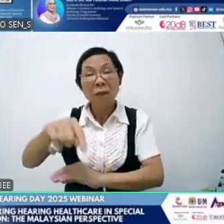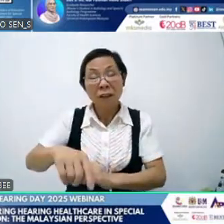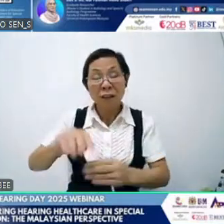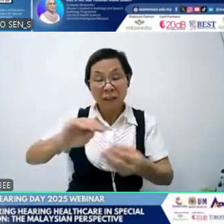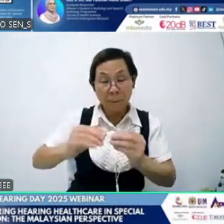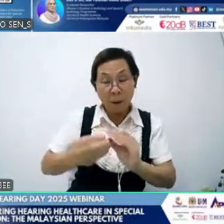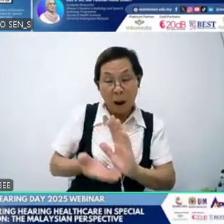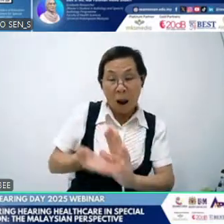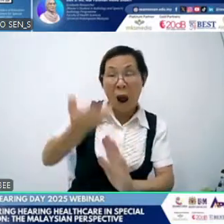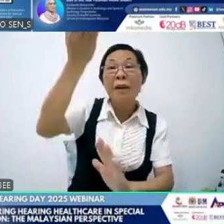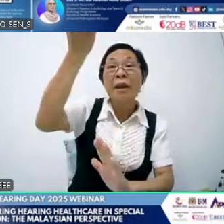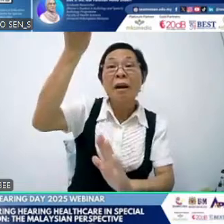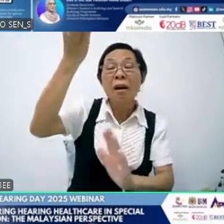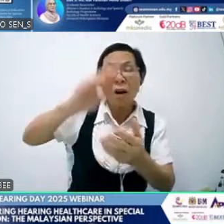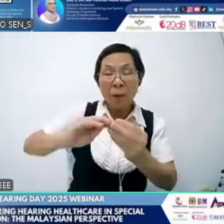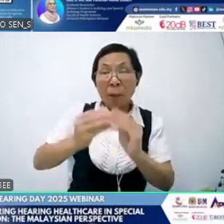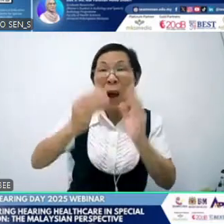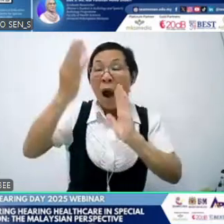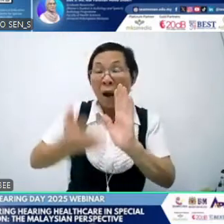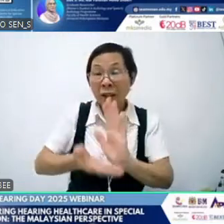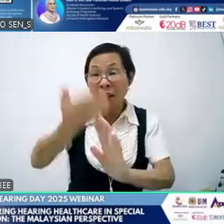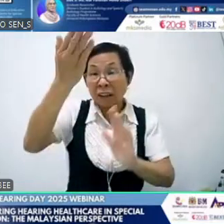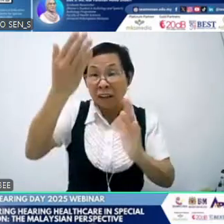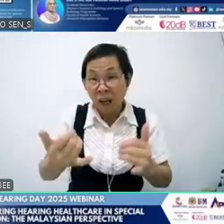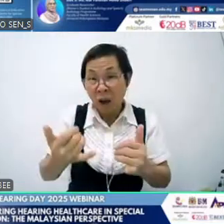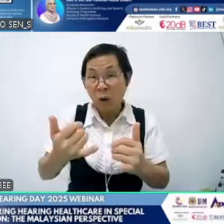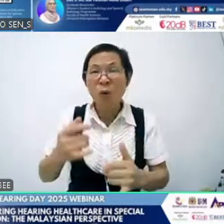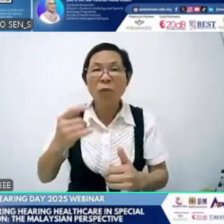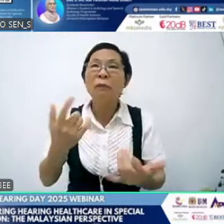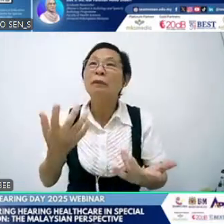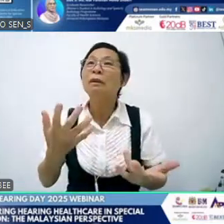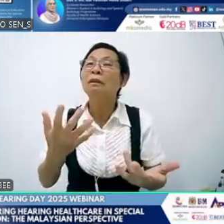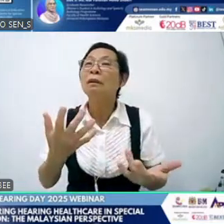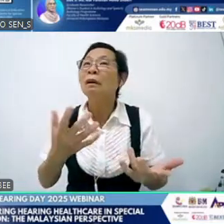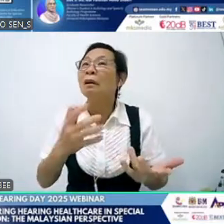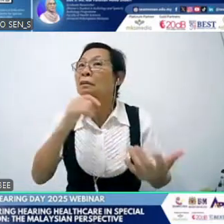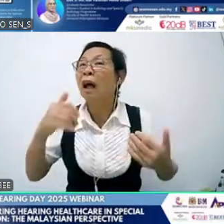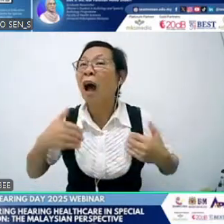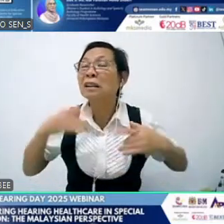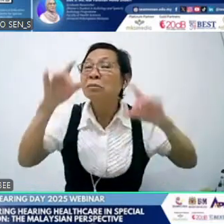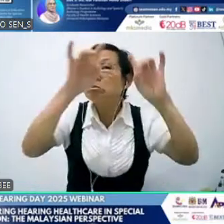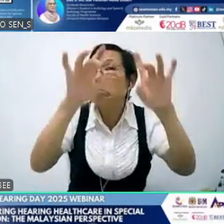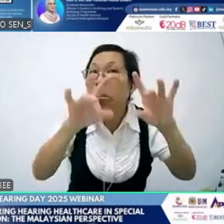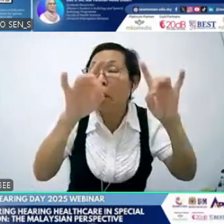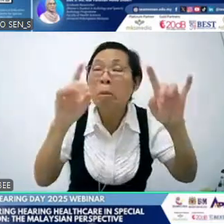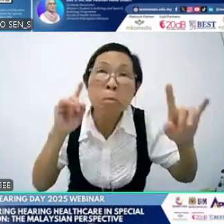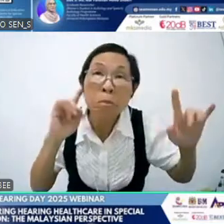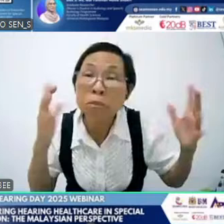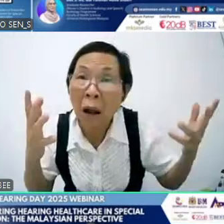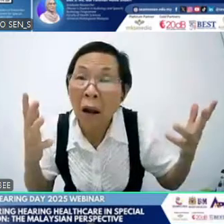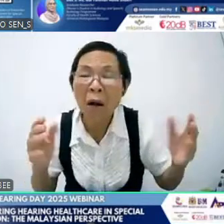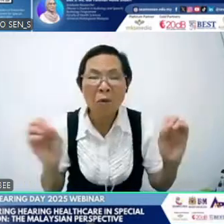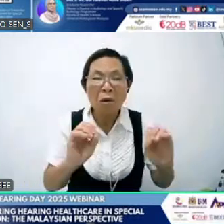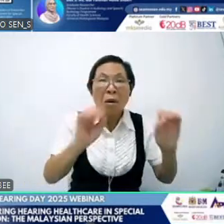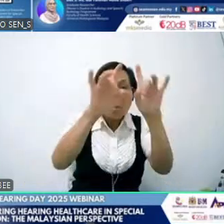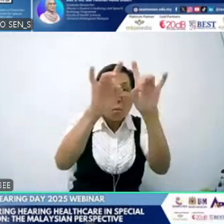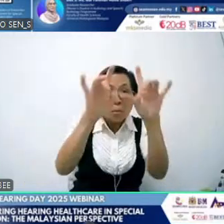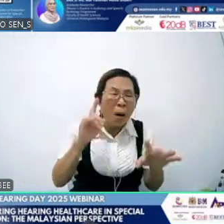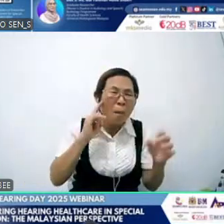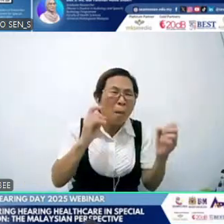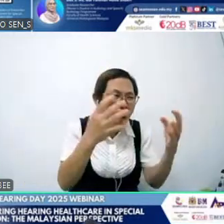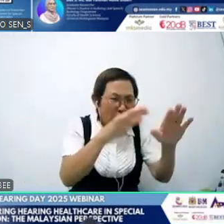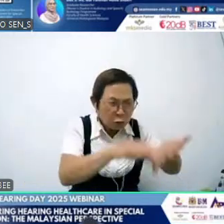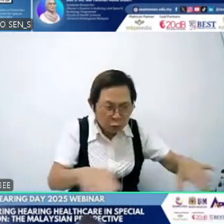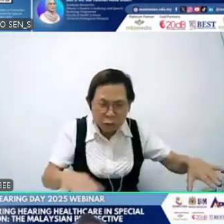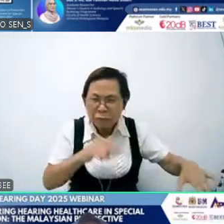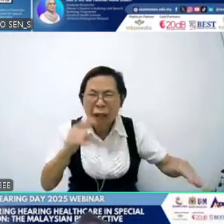higher since our country lacks a standardized hearing screening. So without early detection, many children remain undiagnosed until